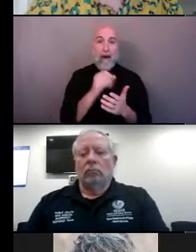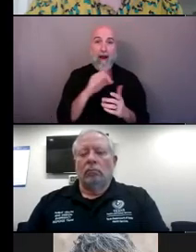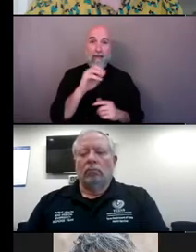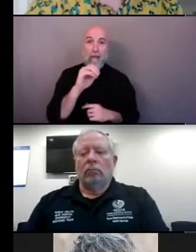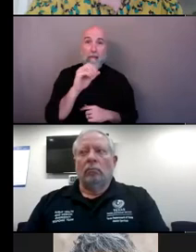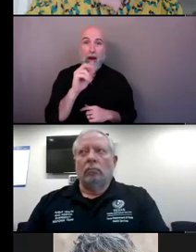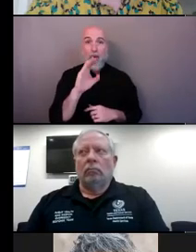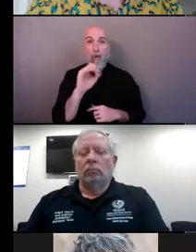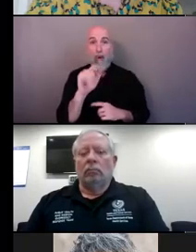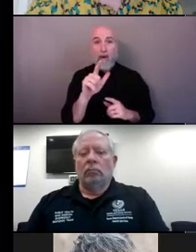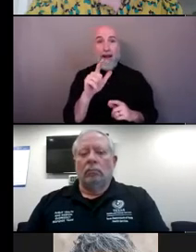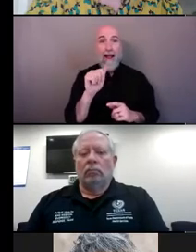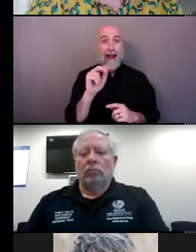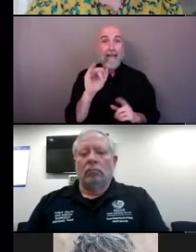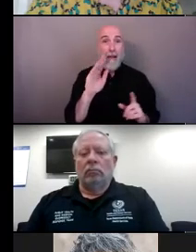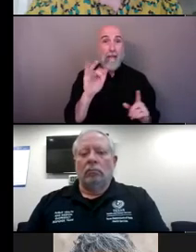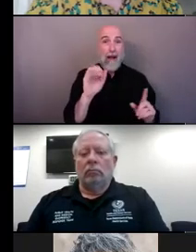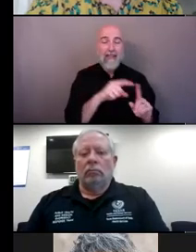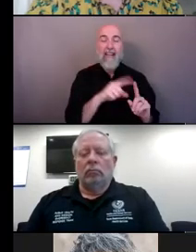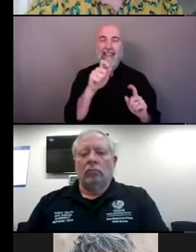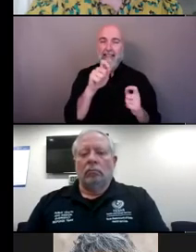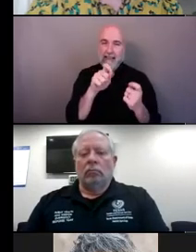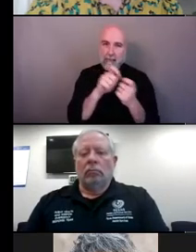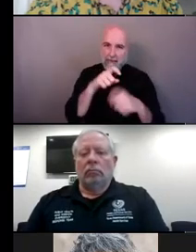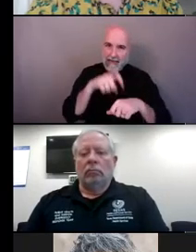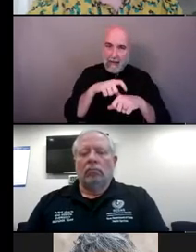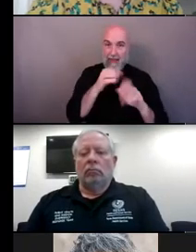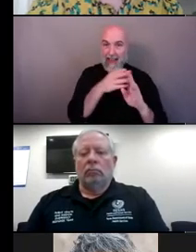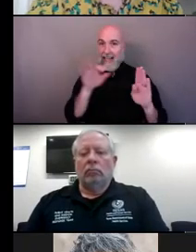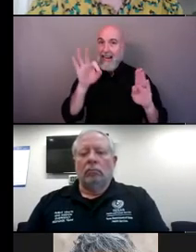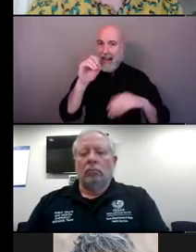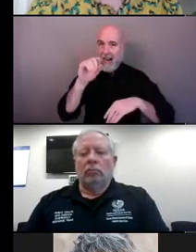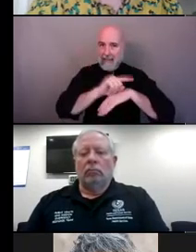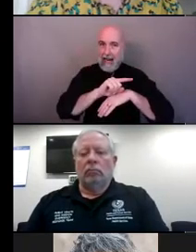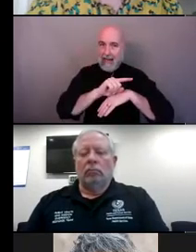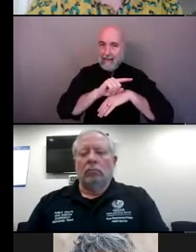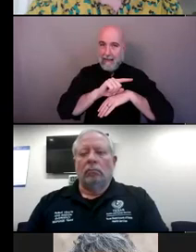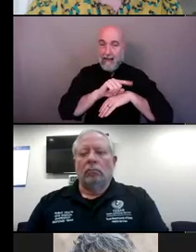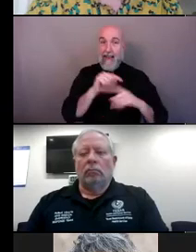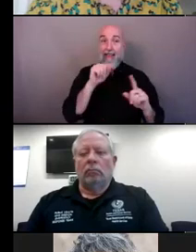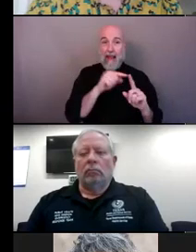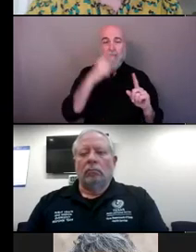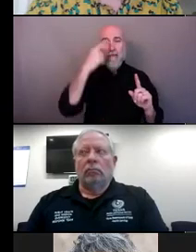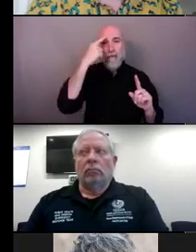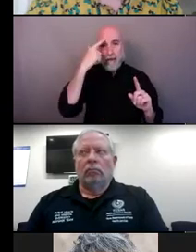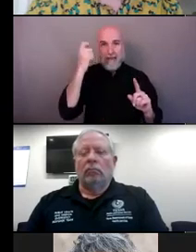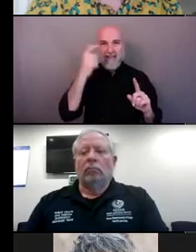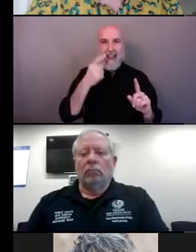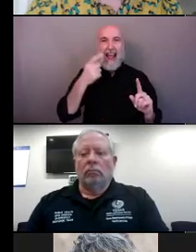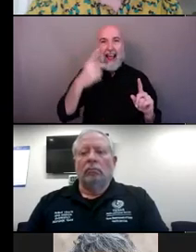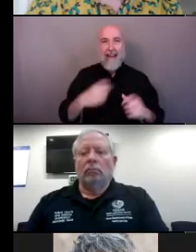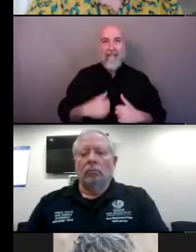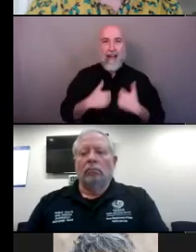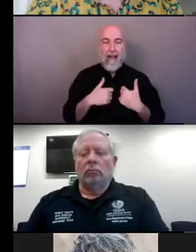yes, there's specific time period recommended, which is the 90 days. And that is due to the half-life of the